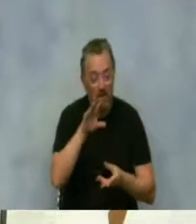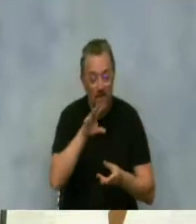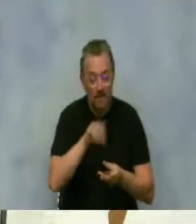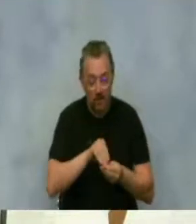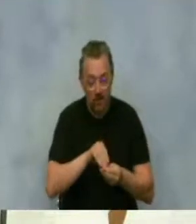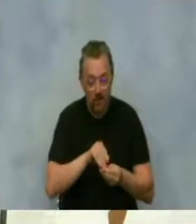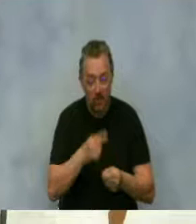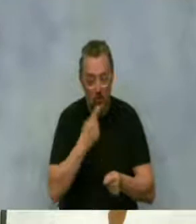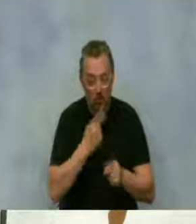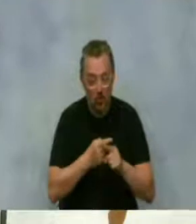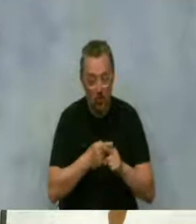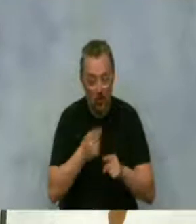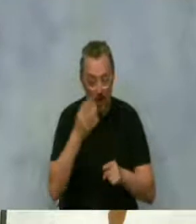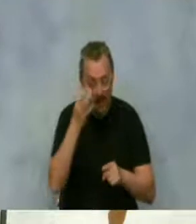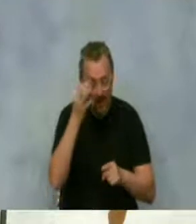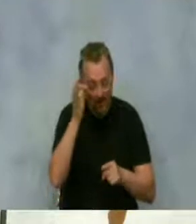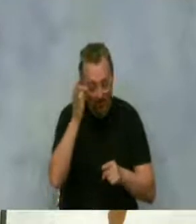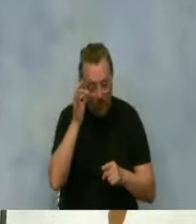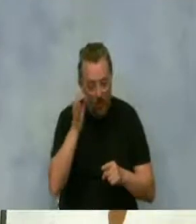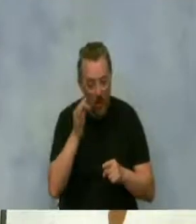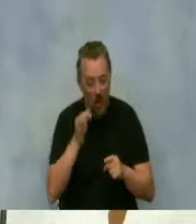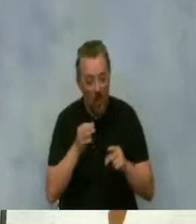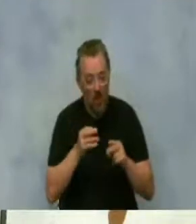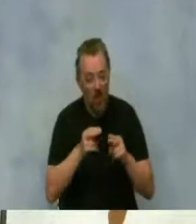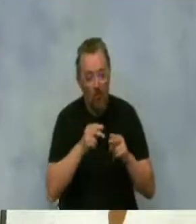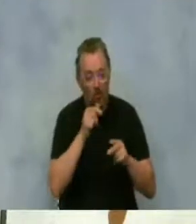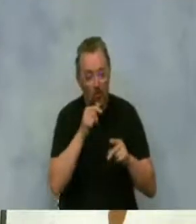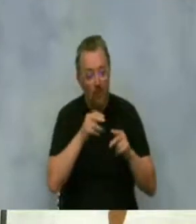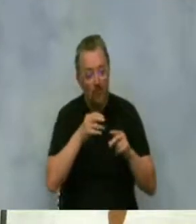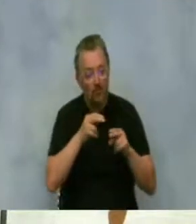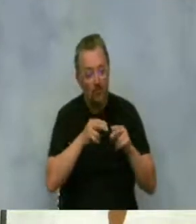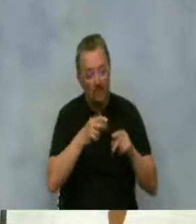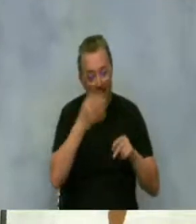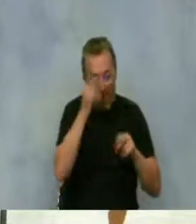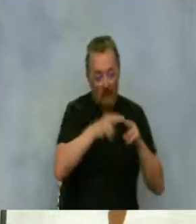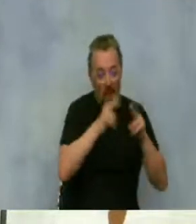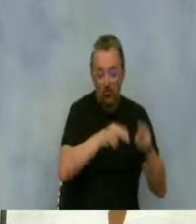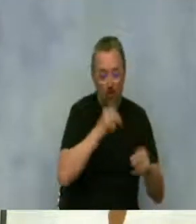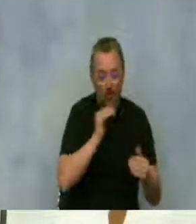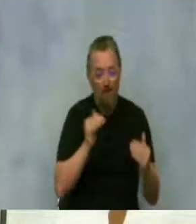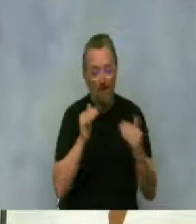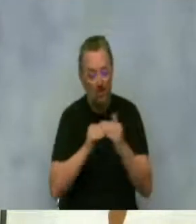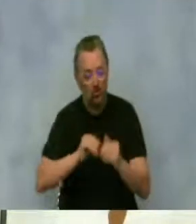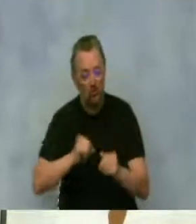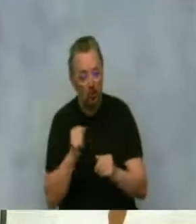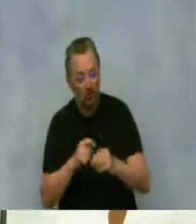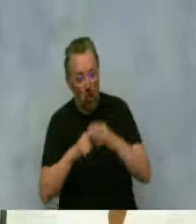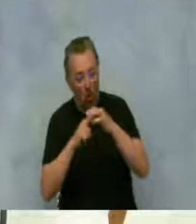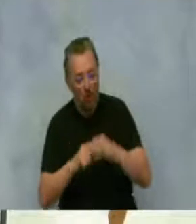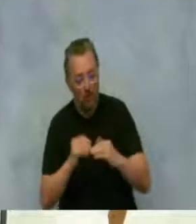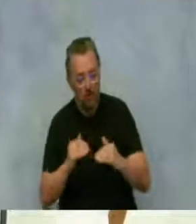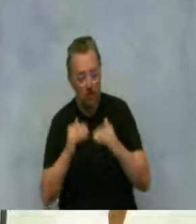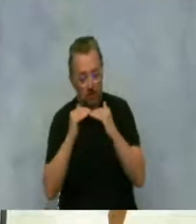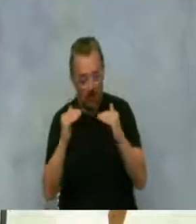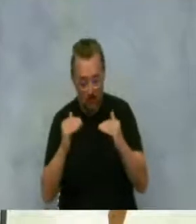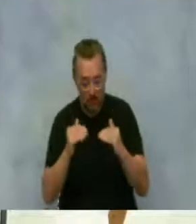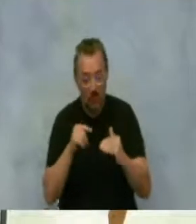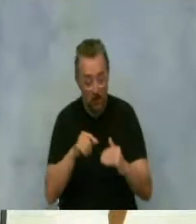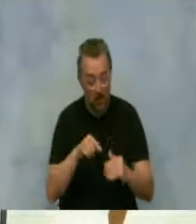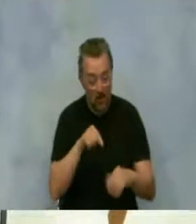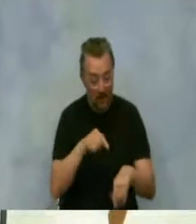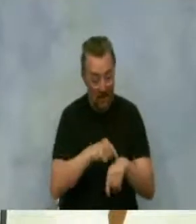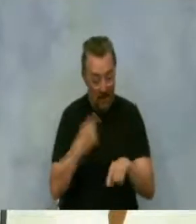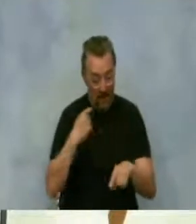council stock meeting the Scottish Housing Quality Standard. At the end of 21-22, 72.25% of council stock met that